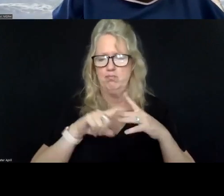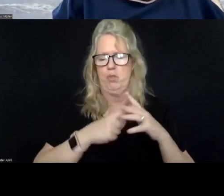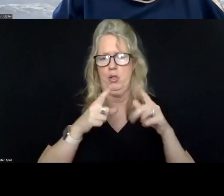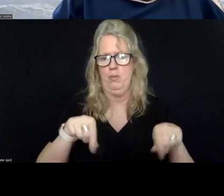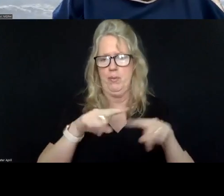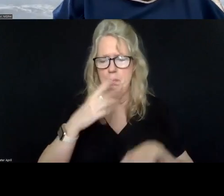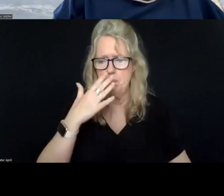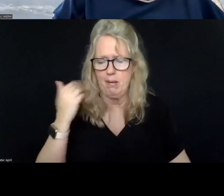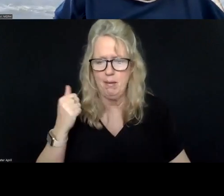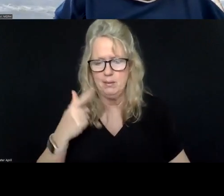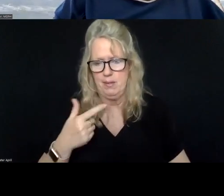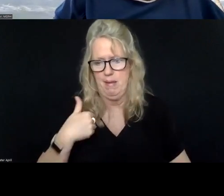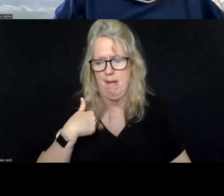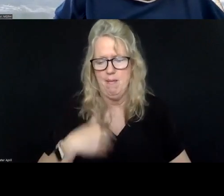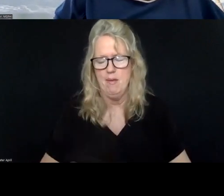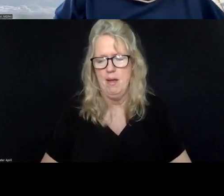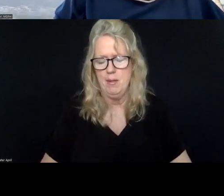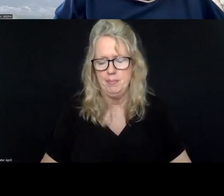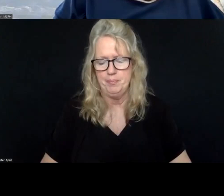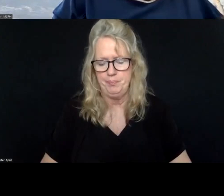had their